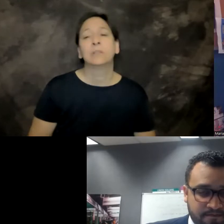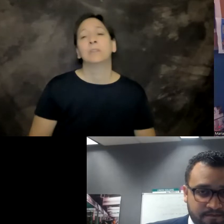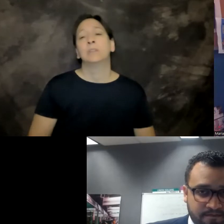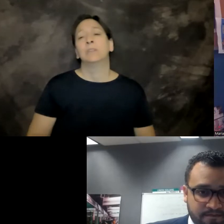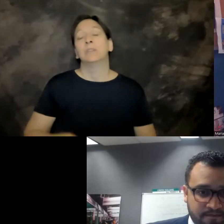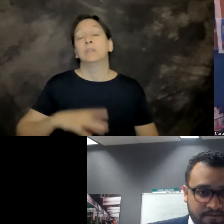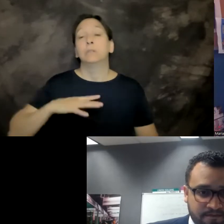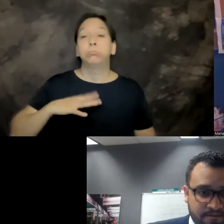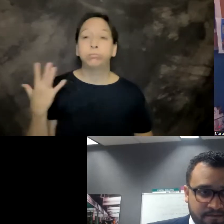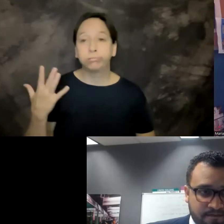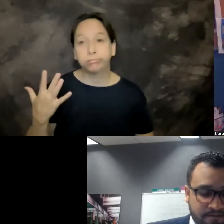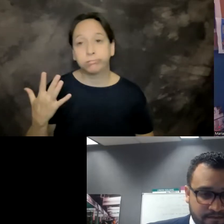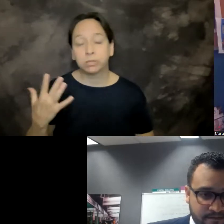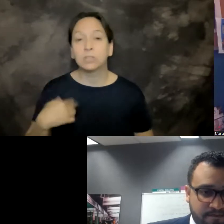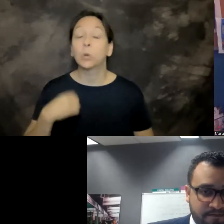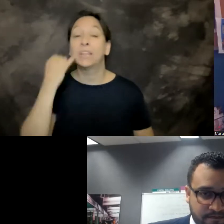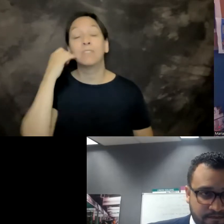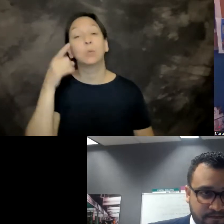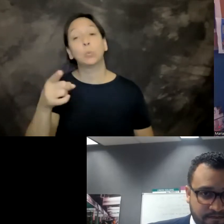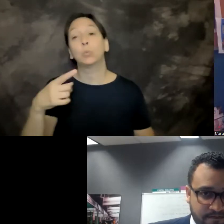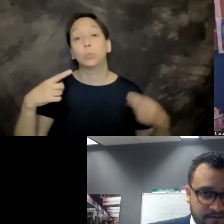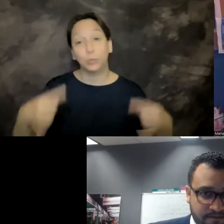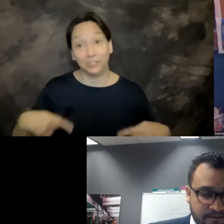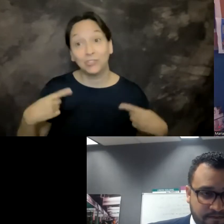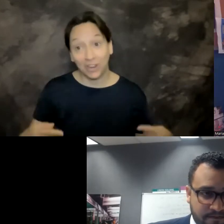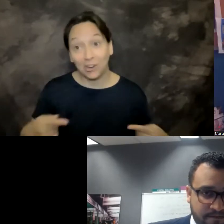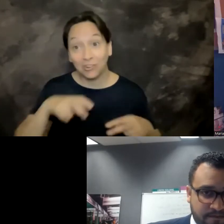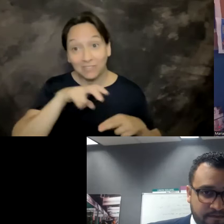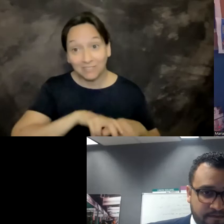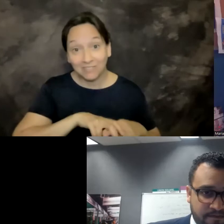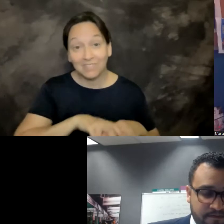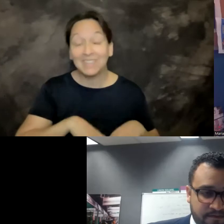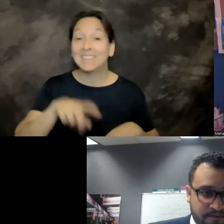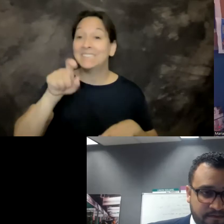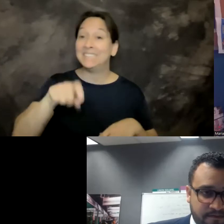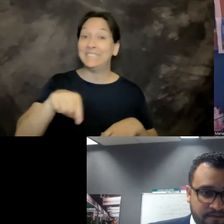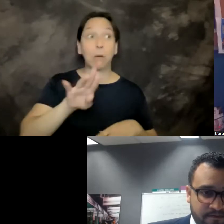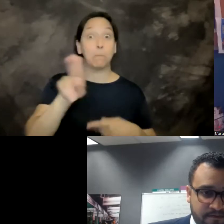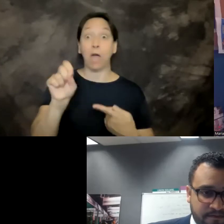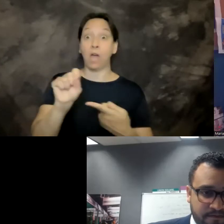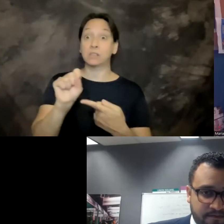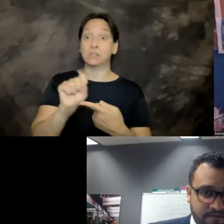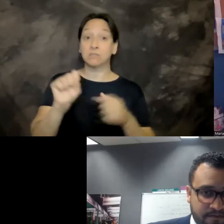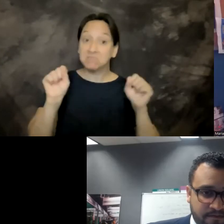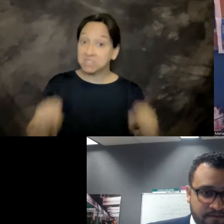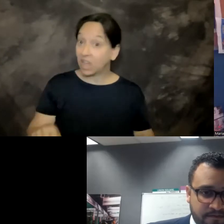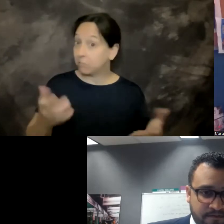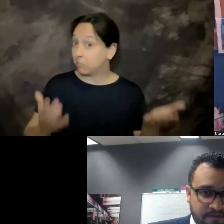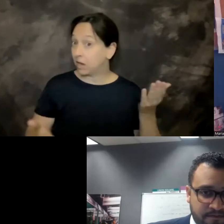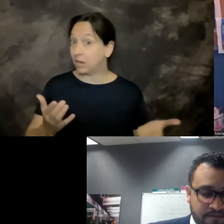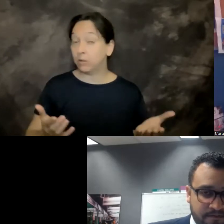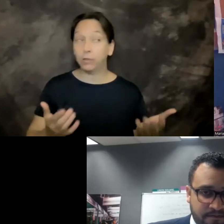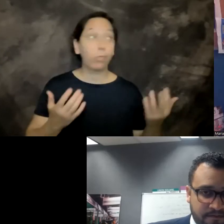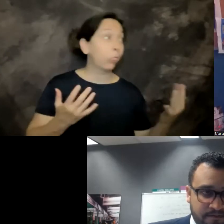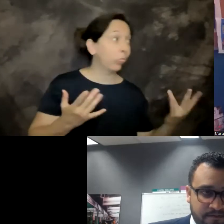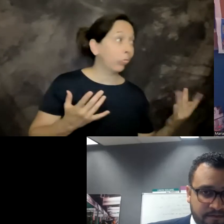you are a wheelchair user and you need an accessible bus, is there a way you could schedule an appointment or